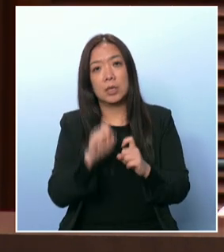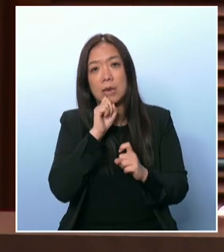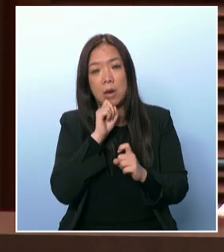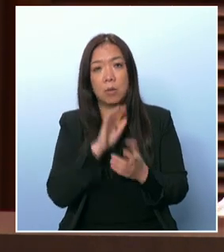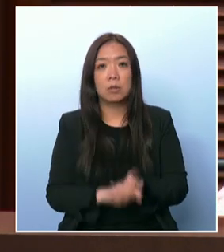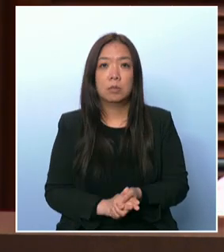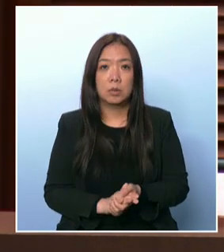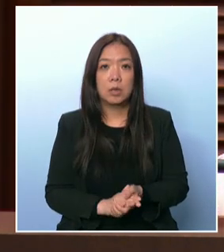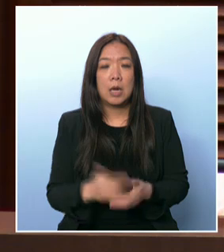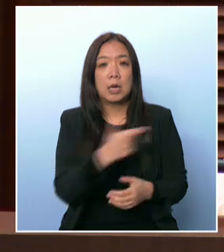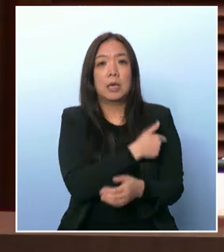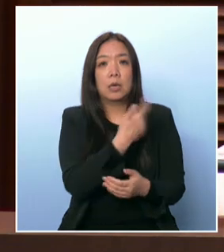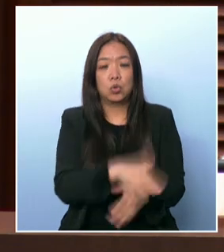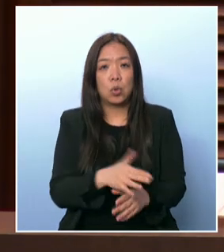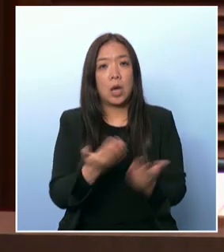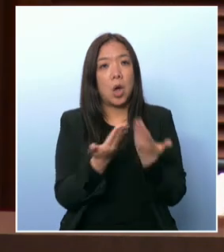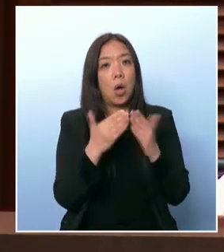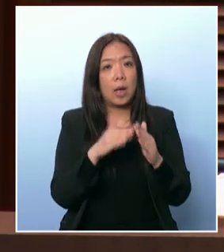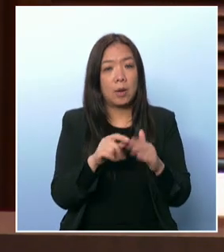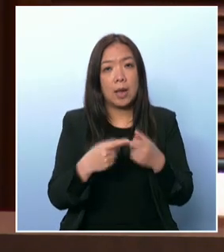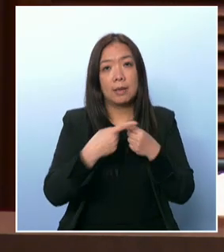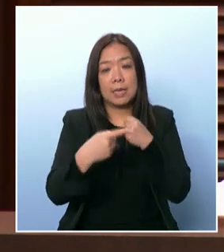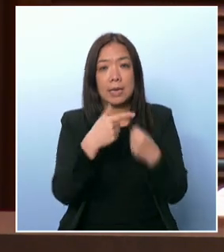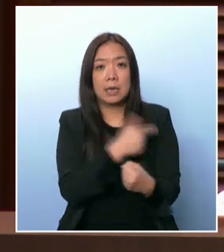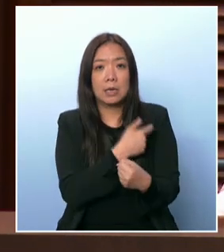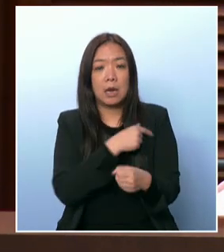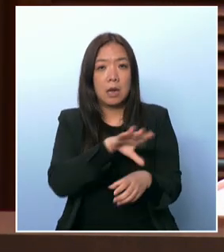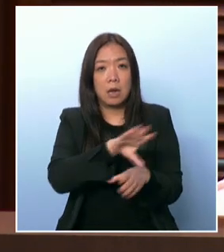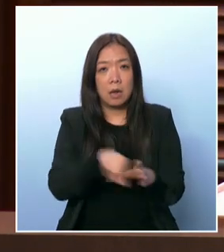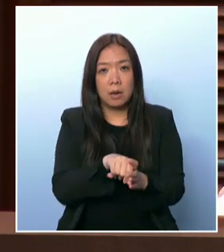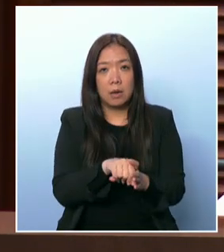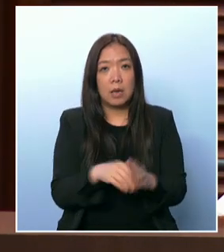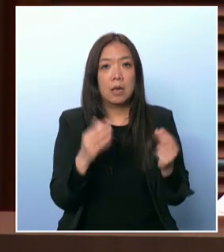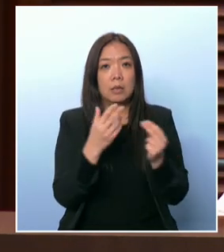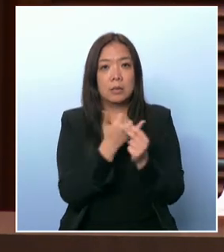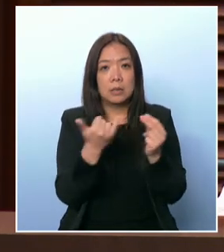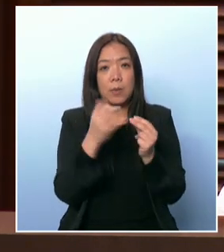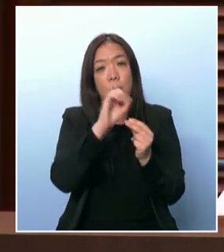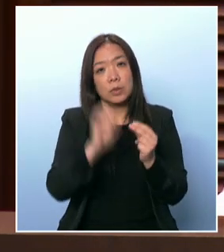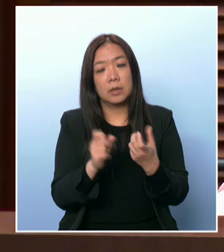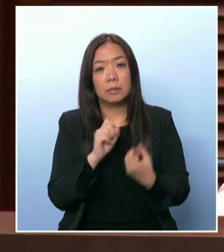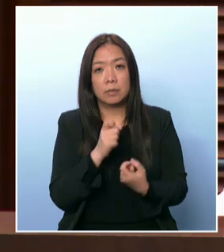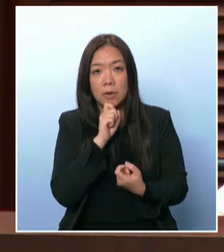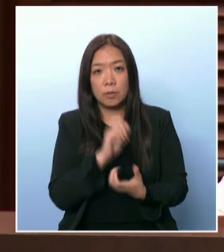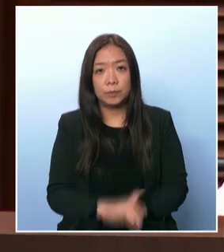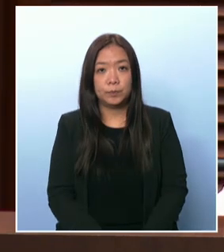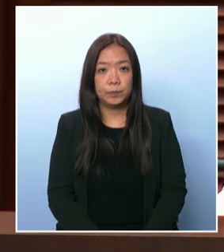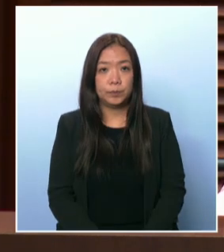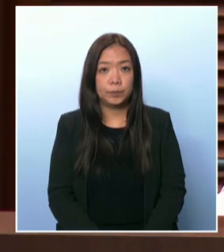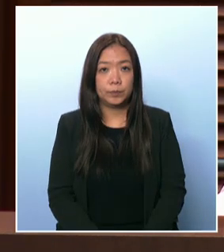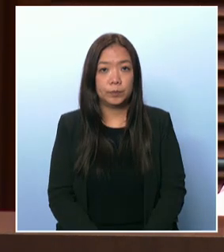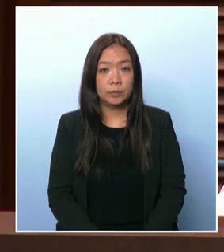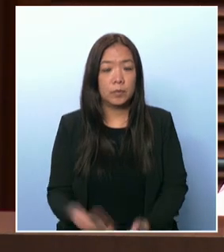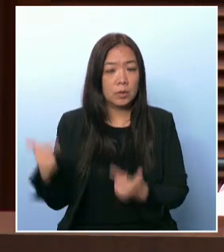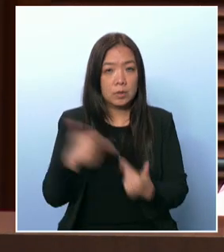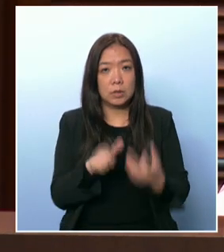95% of the eligible schools have signed up for the program. Now, for mop-up vaccination, for the first dose, 76%